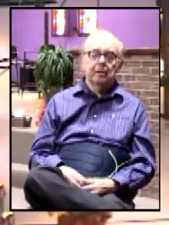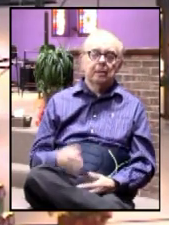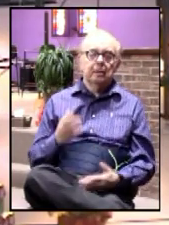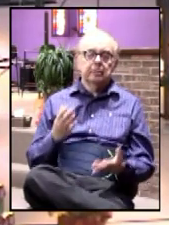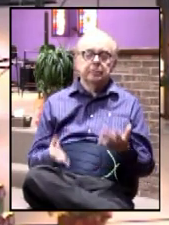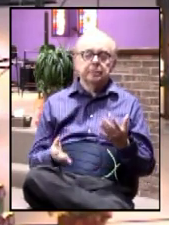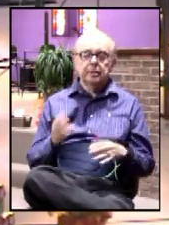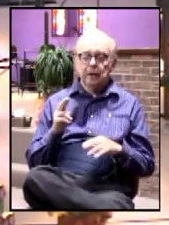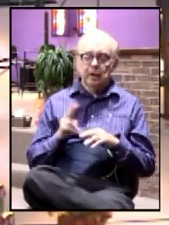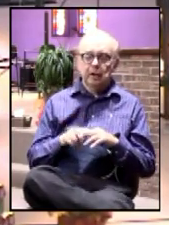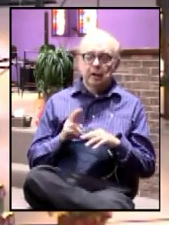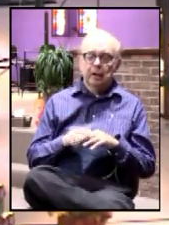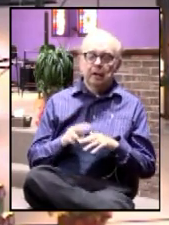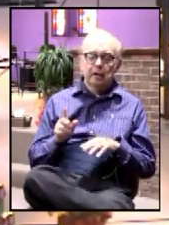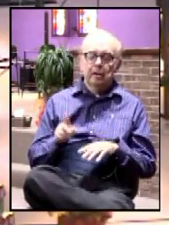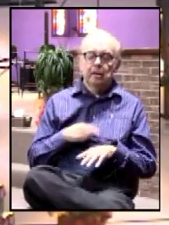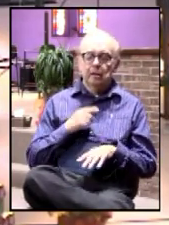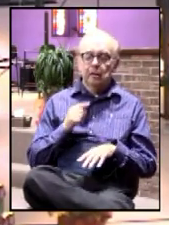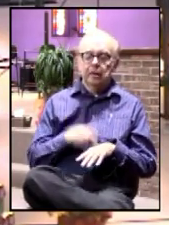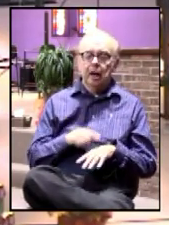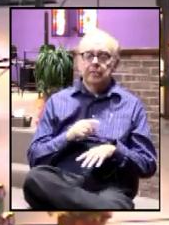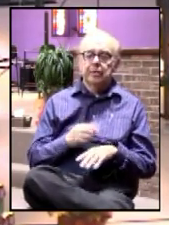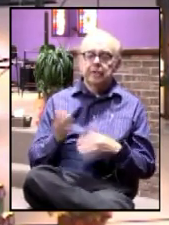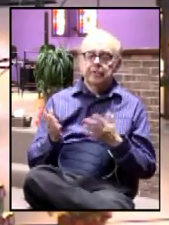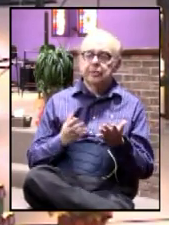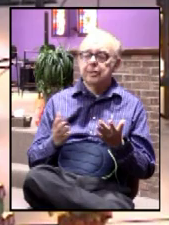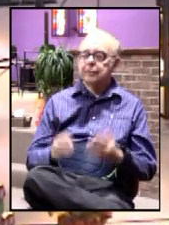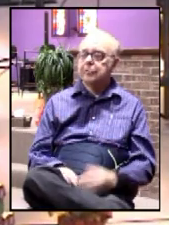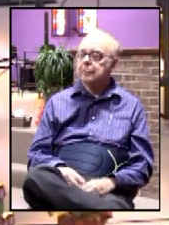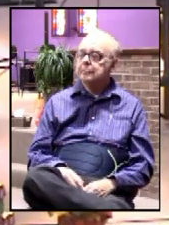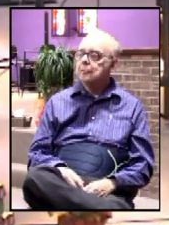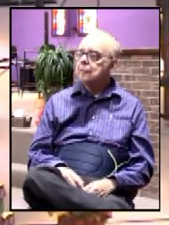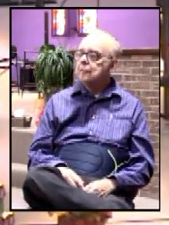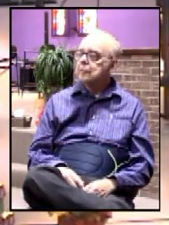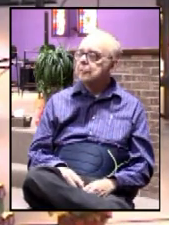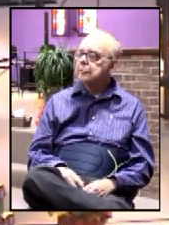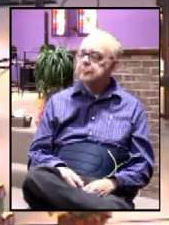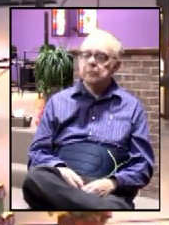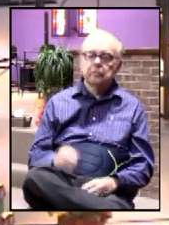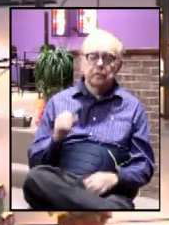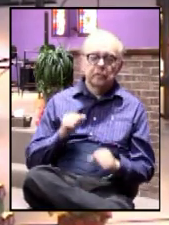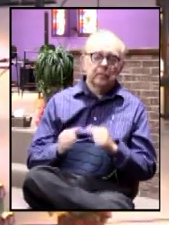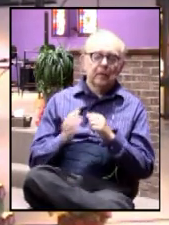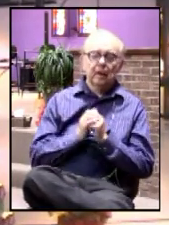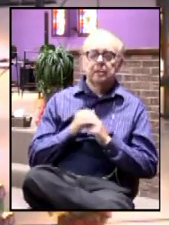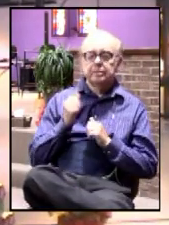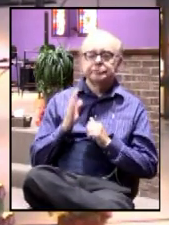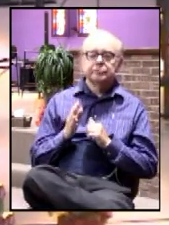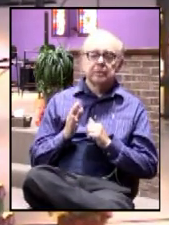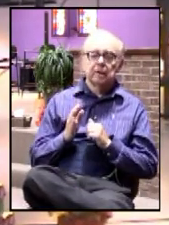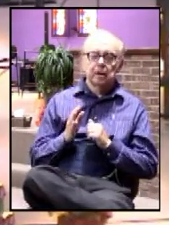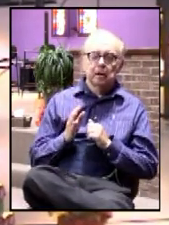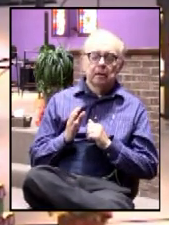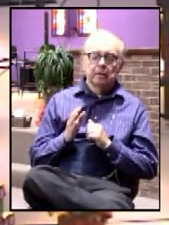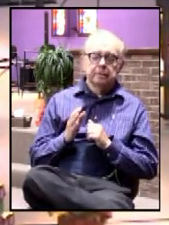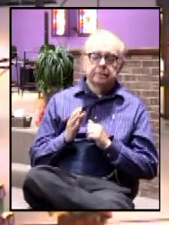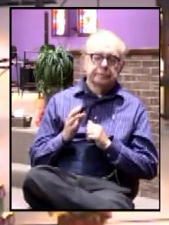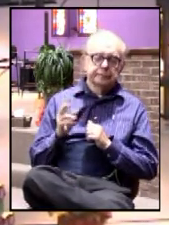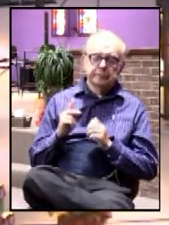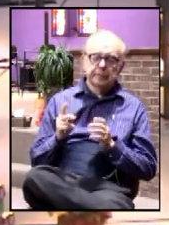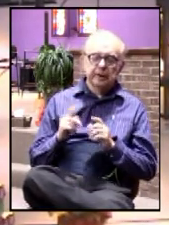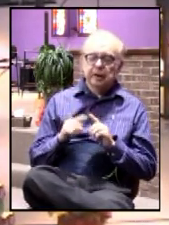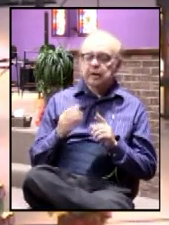And I might not be sitting long in the service. Okay? I can worship the God in a purple,